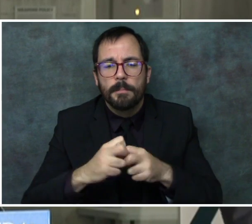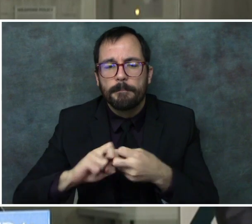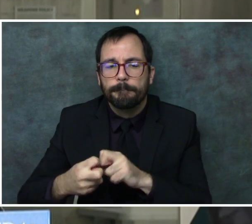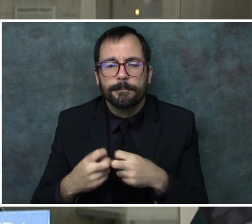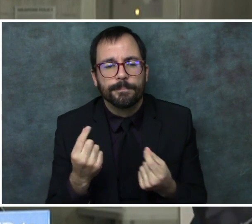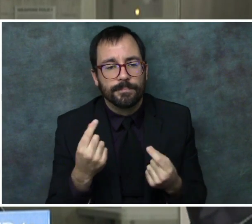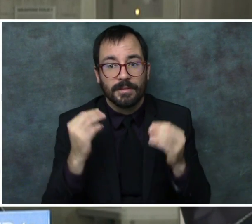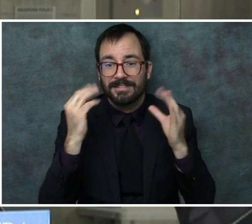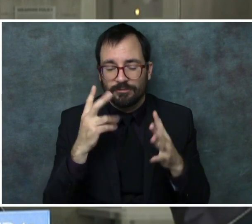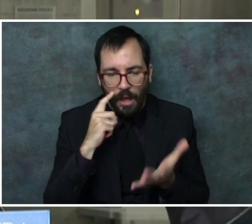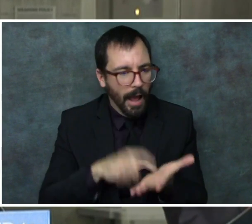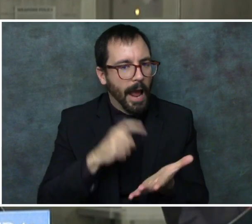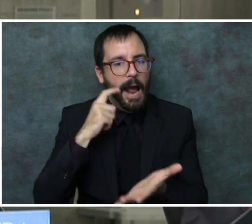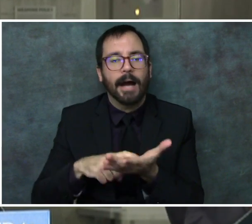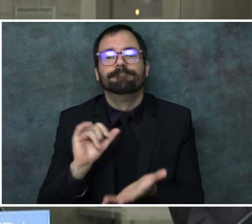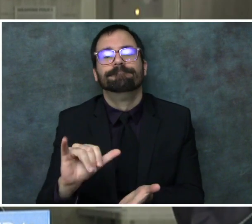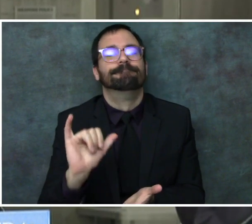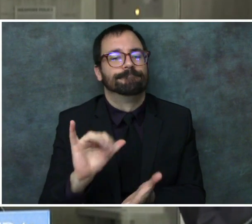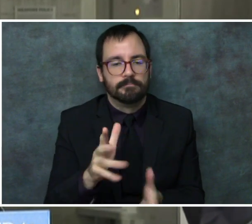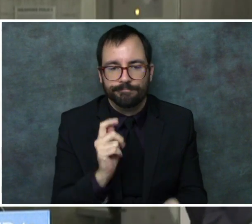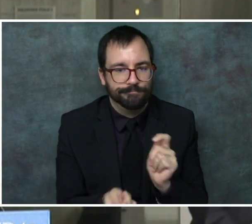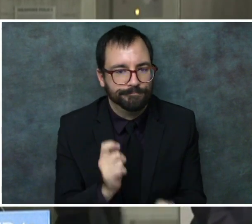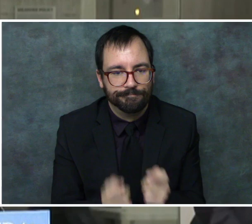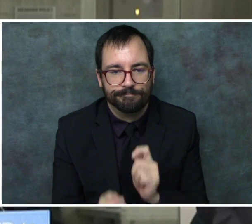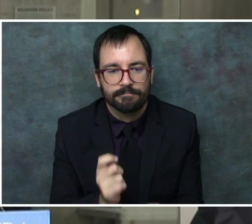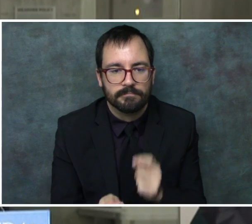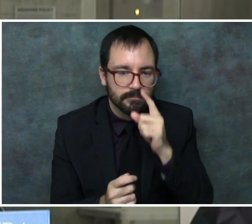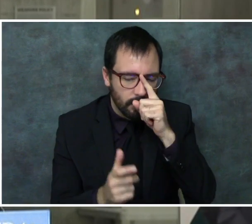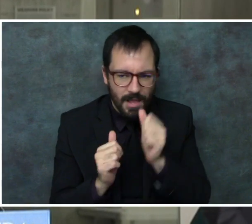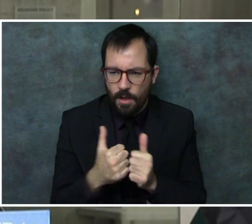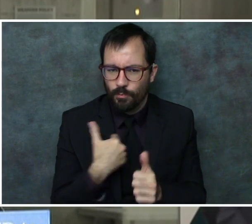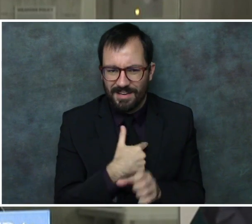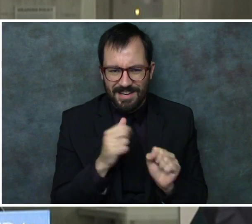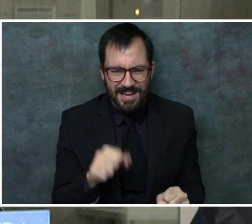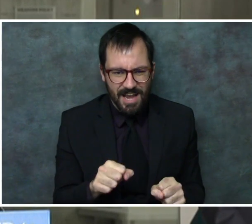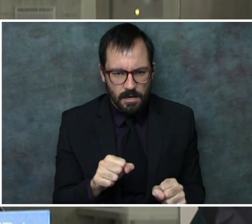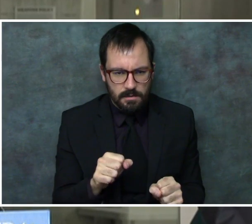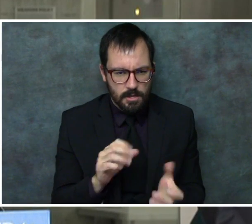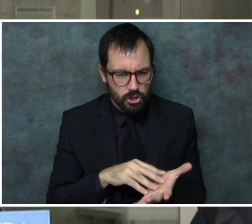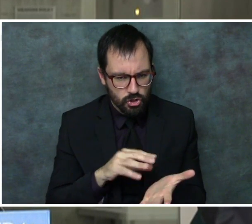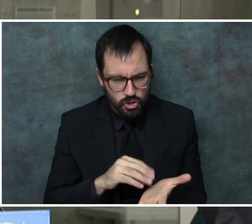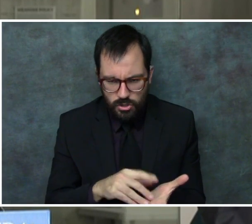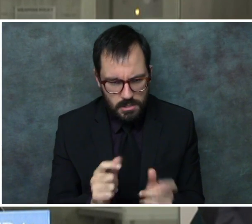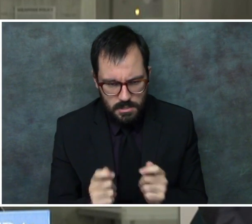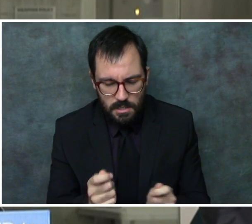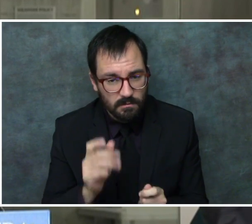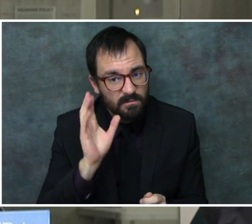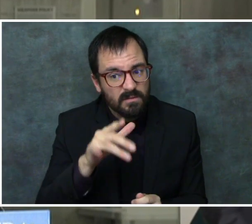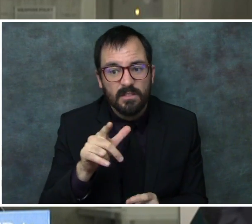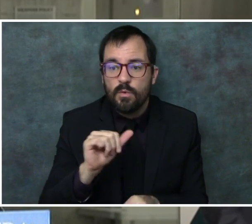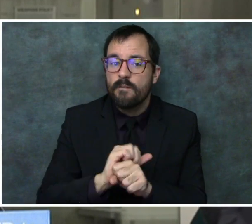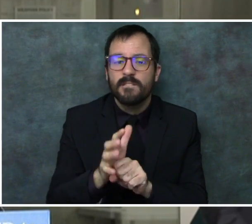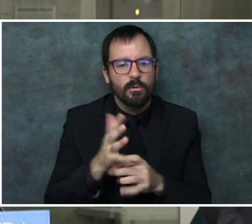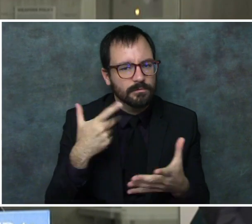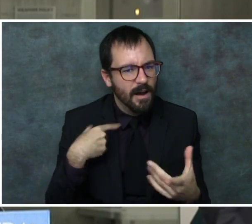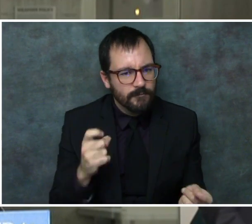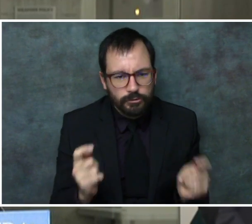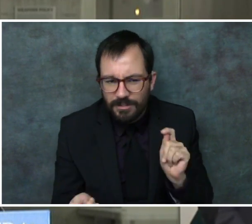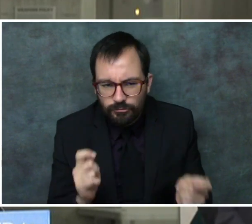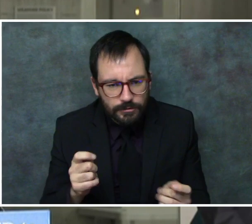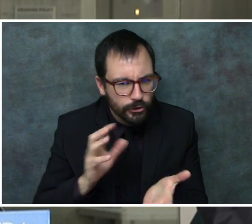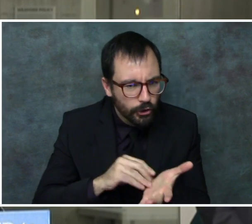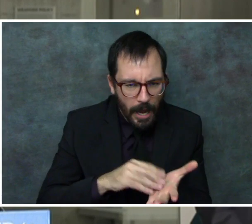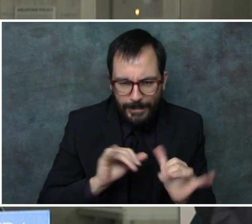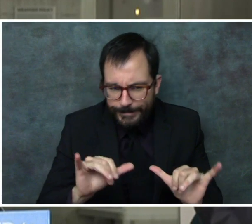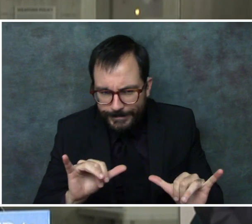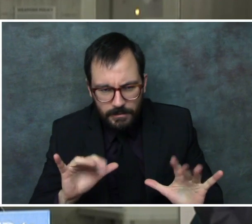adapt and adjust on the fly. And this is constantly an evolution. Every day is going to change. Every way we're going to deal with a